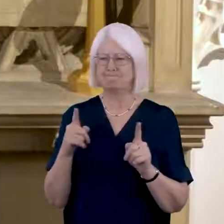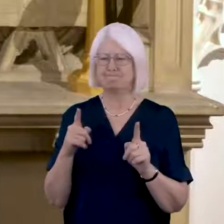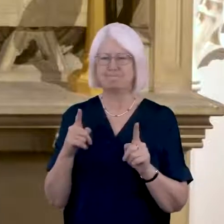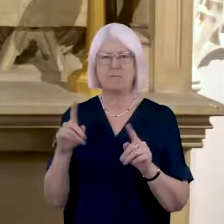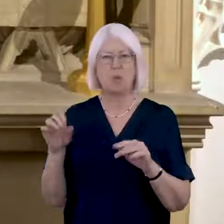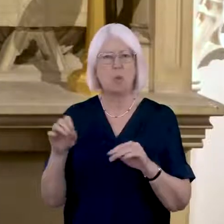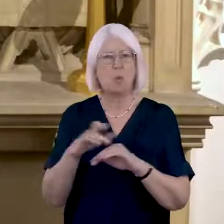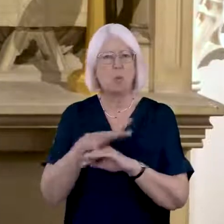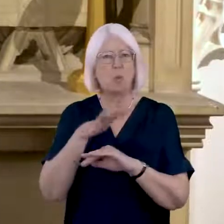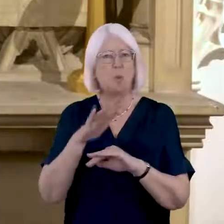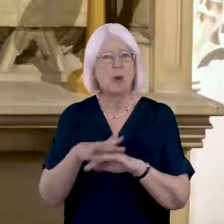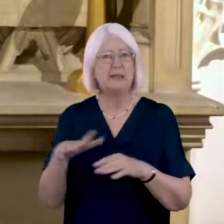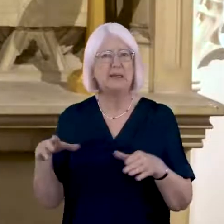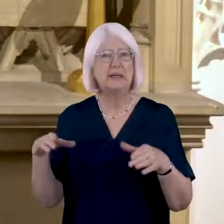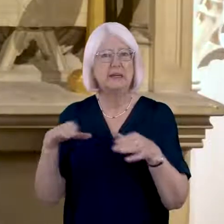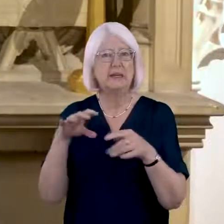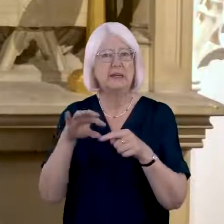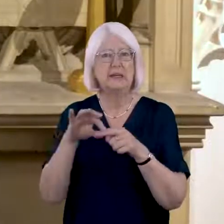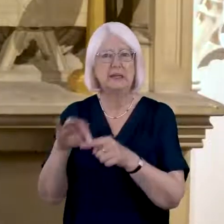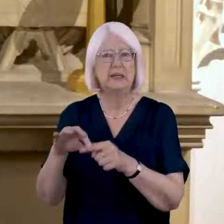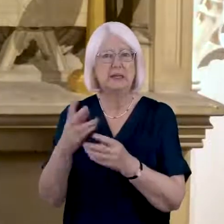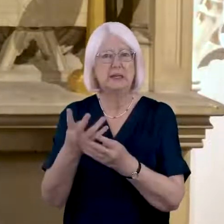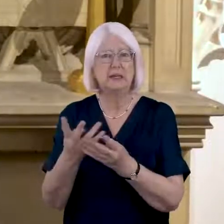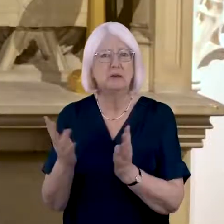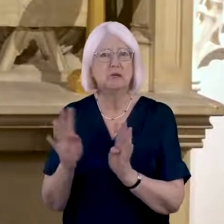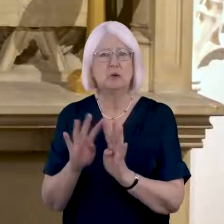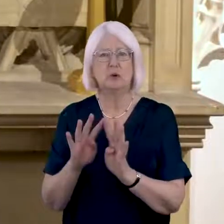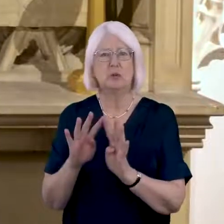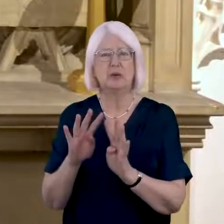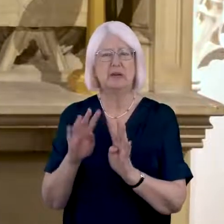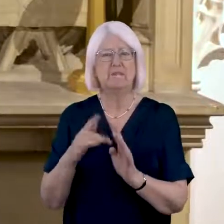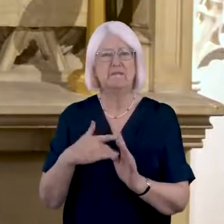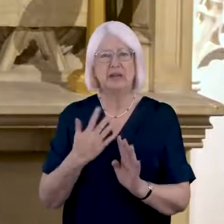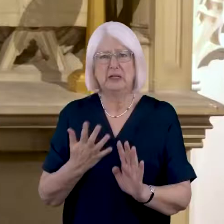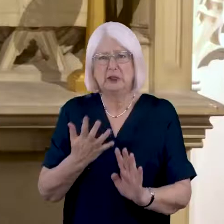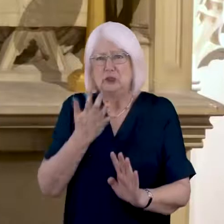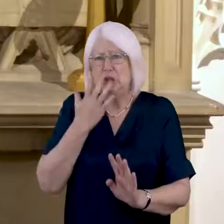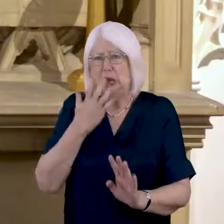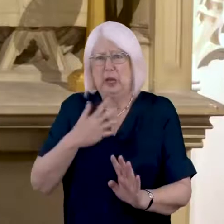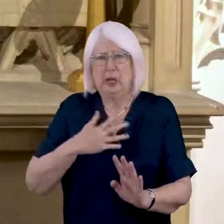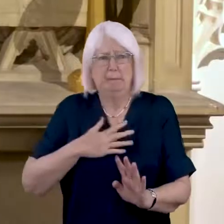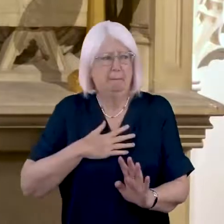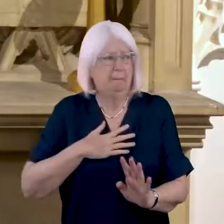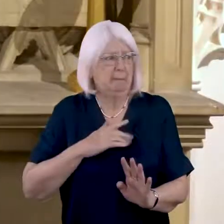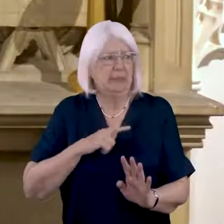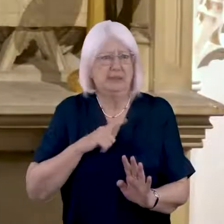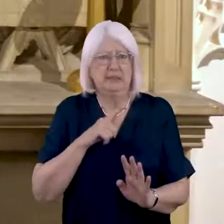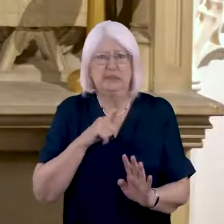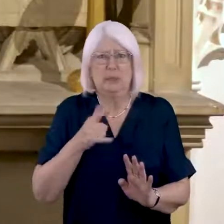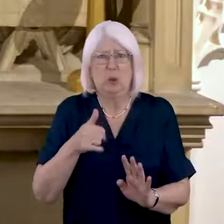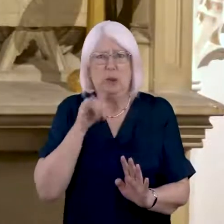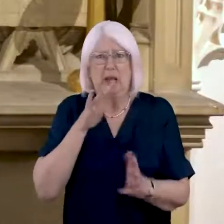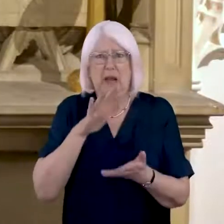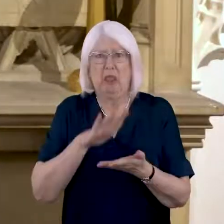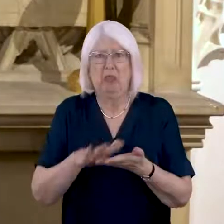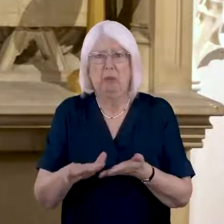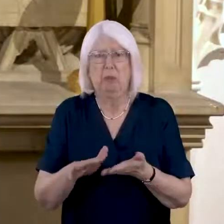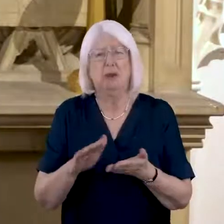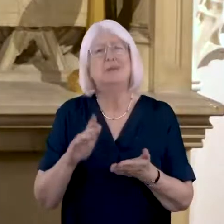wedding party and turns it into the highest honour, without their even knowing that it has